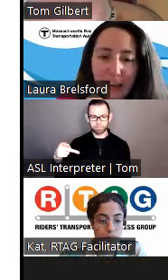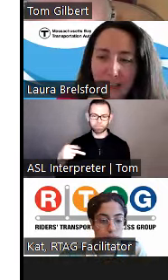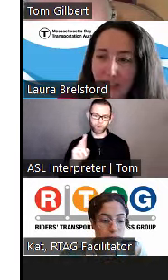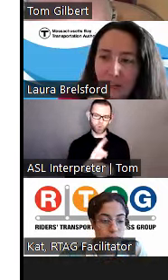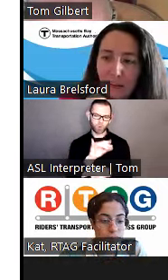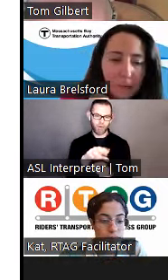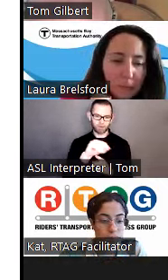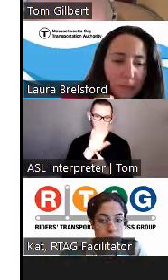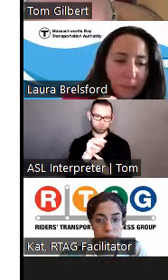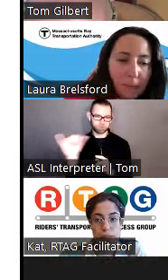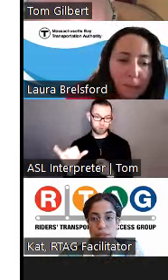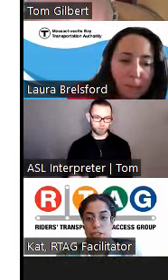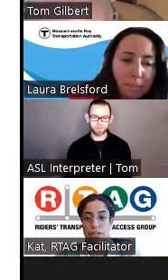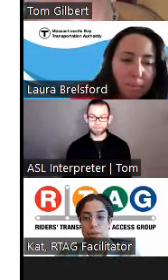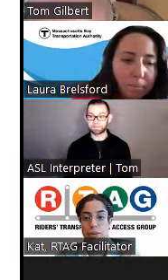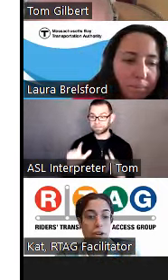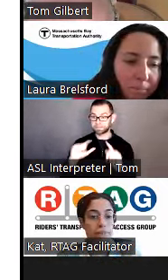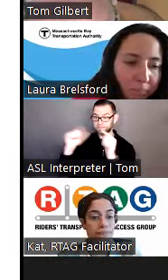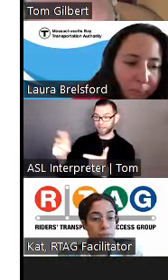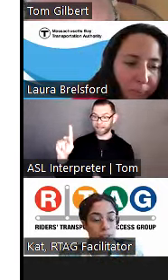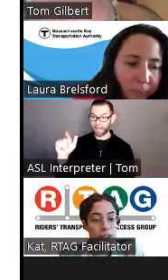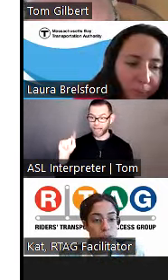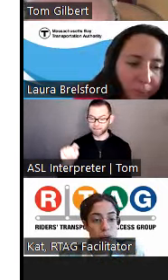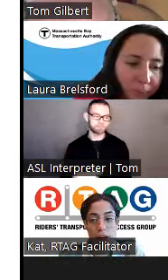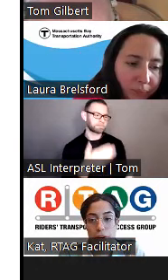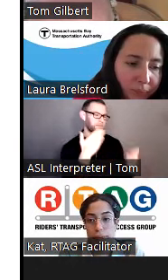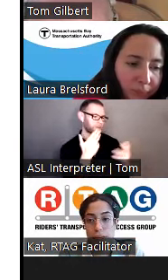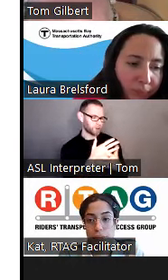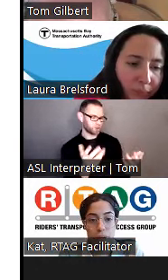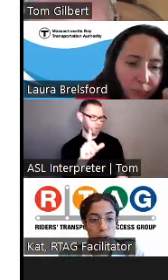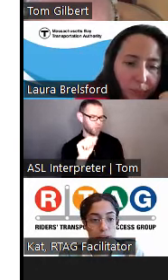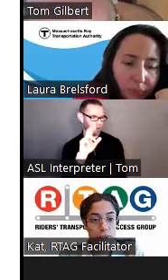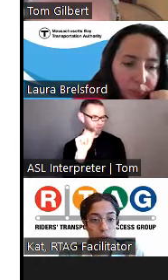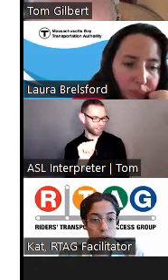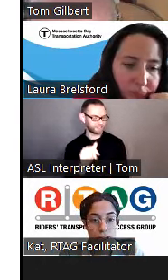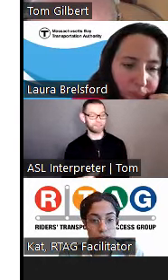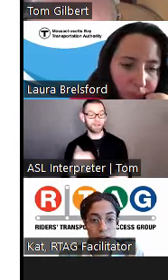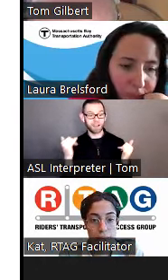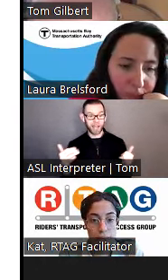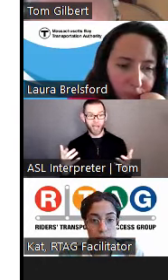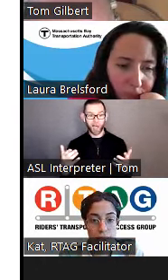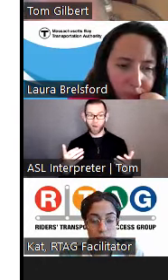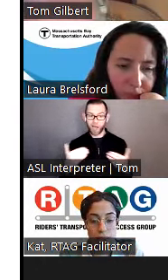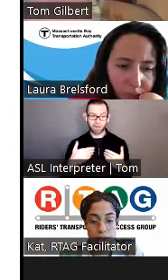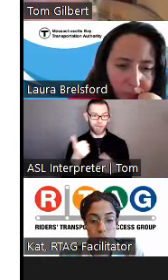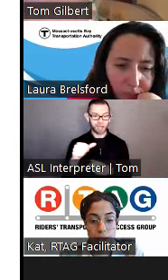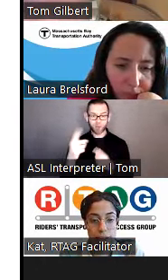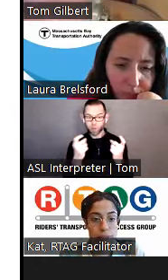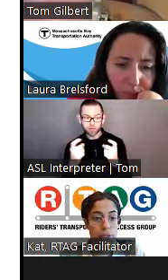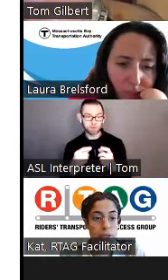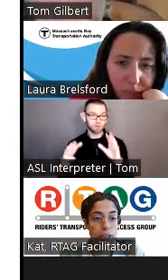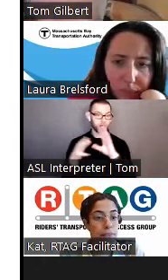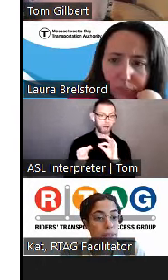Kat. Thank you so much, Laura. So we're now at the period for questions and comments for